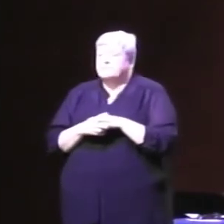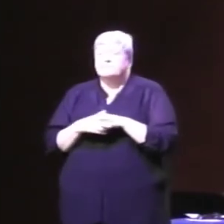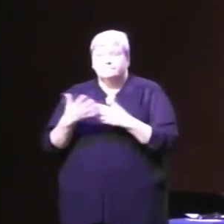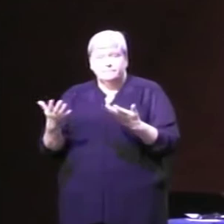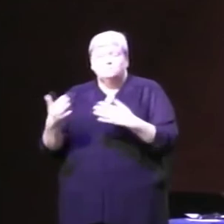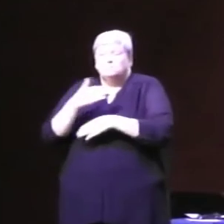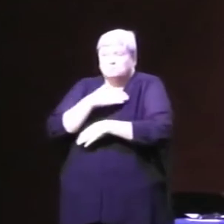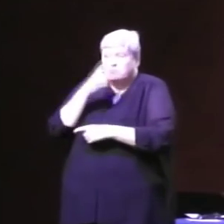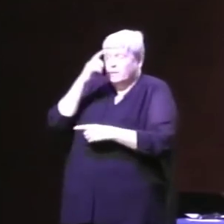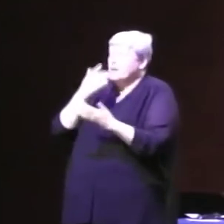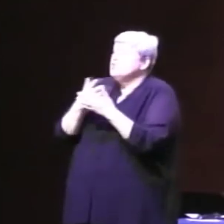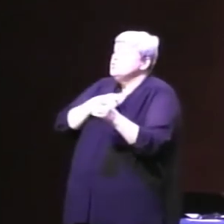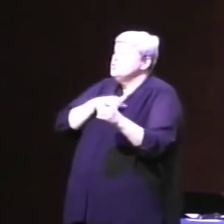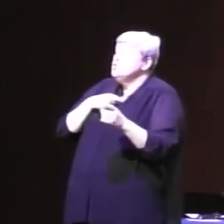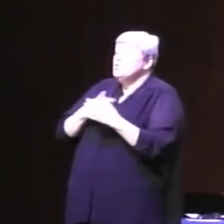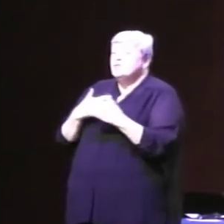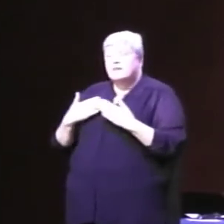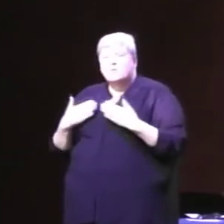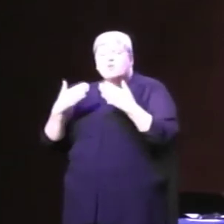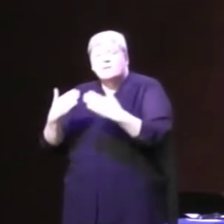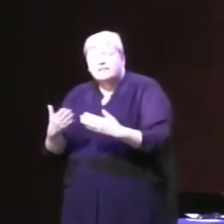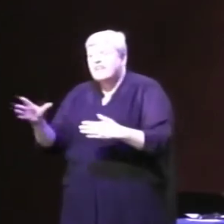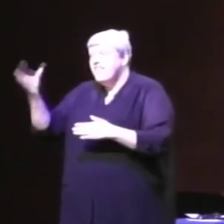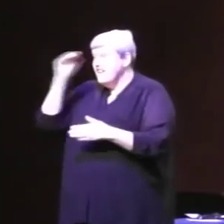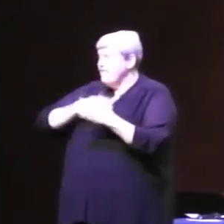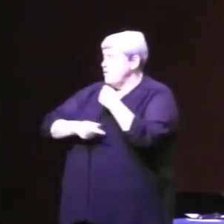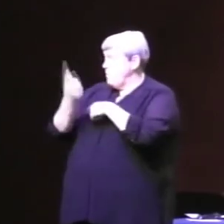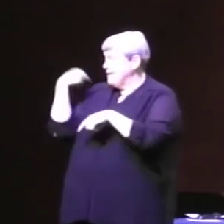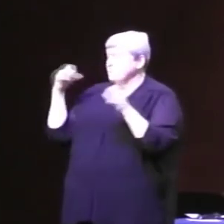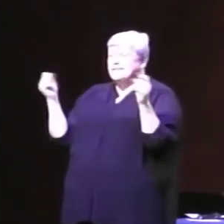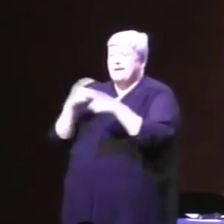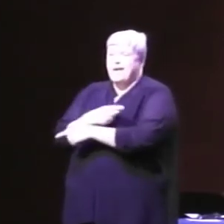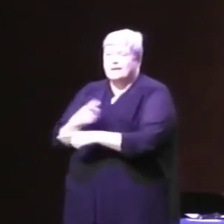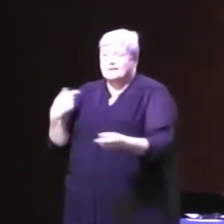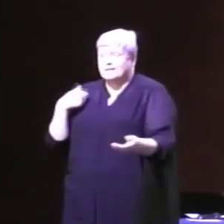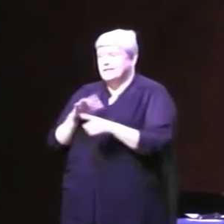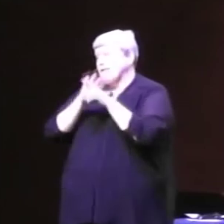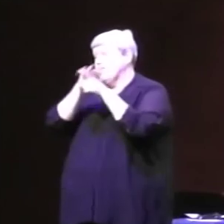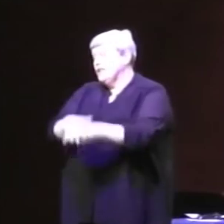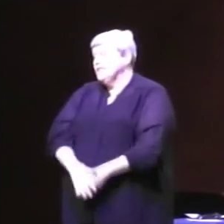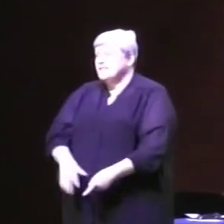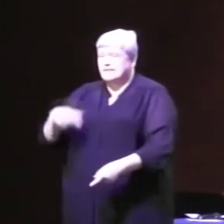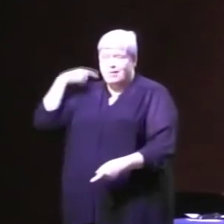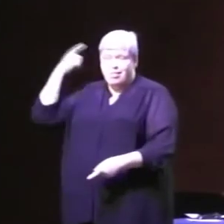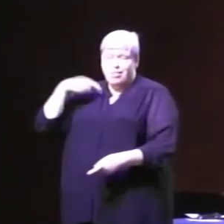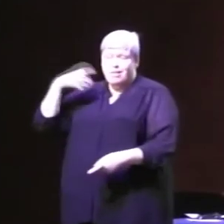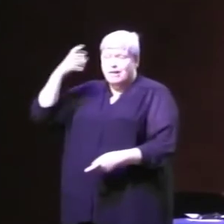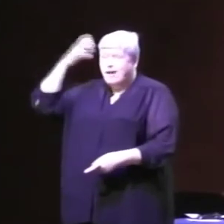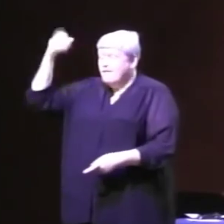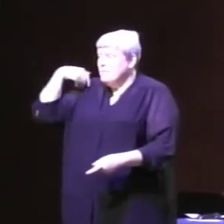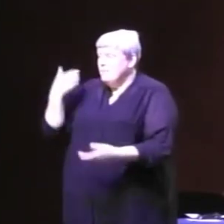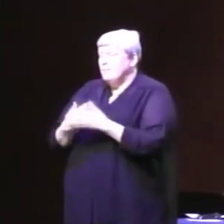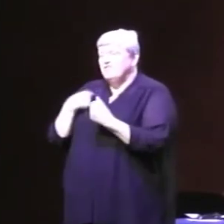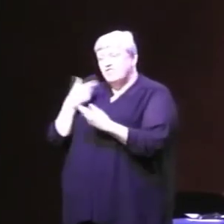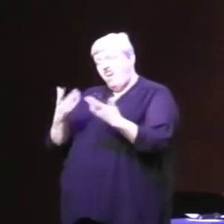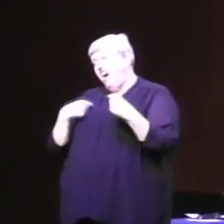the trade union movement and learning from their past mistakes and past defeats, the Westminster Government has launched a full